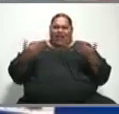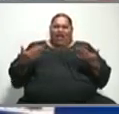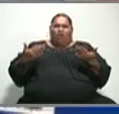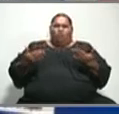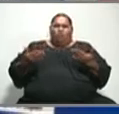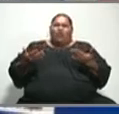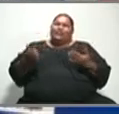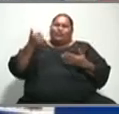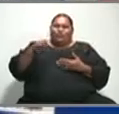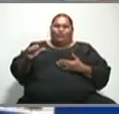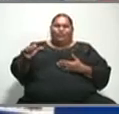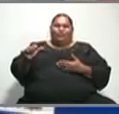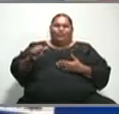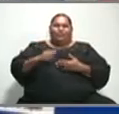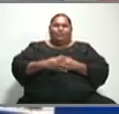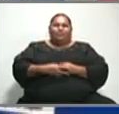used.